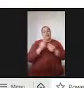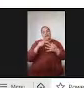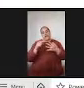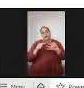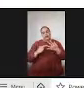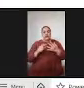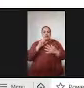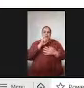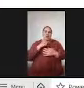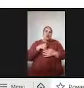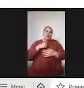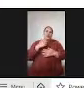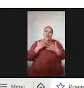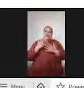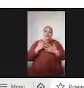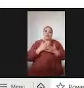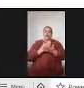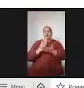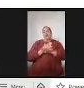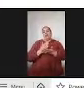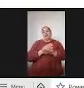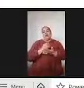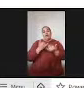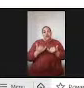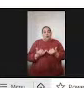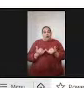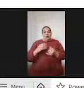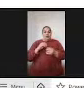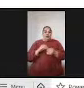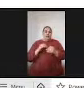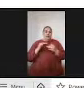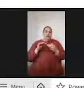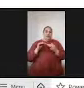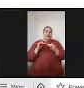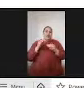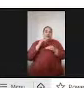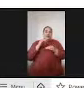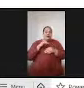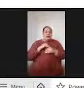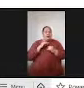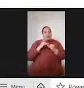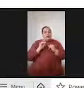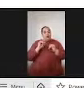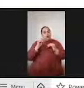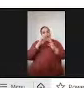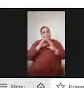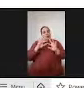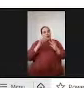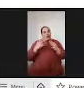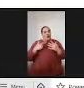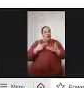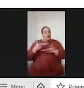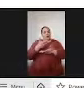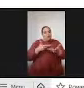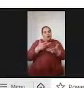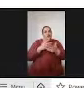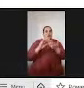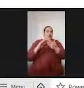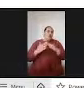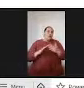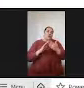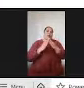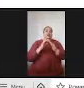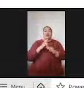we may be hearing today in respect to how we engage communities,